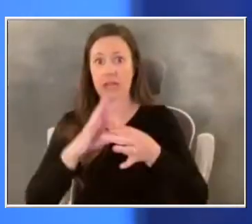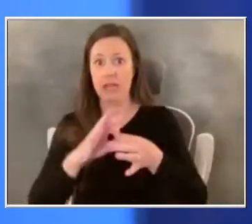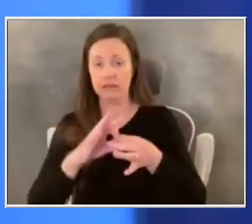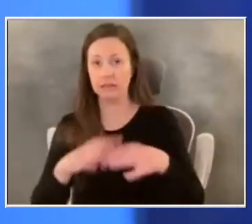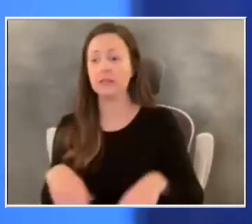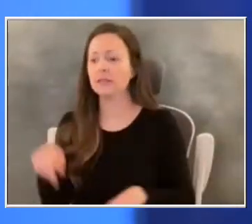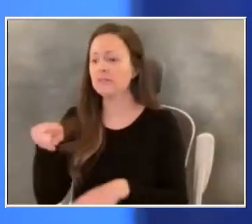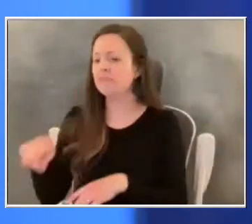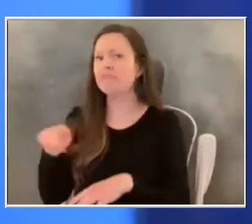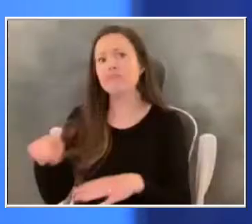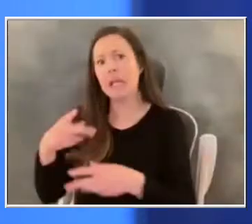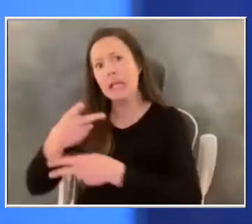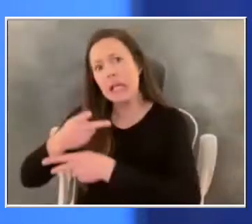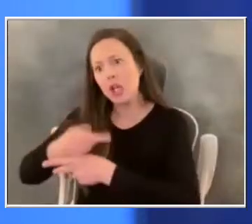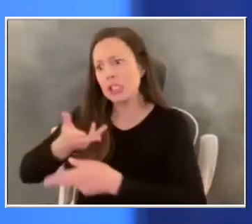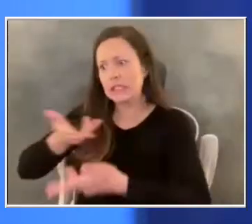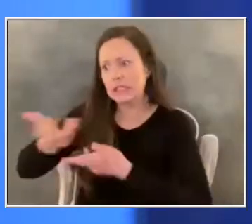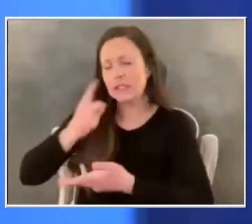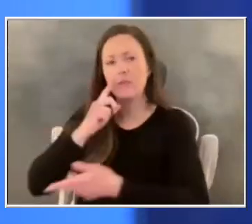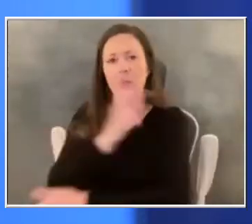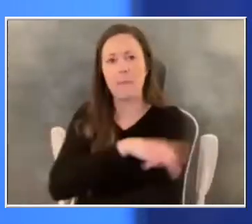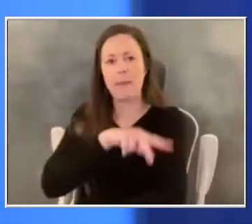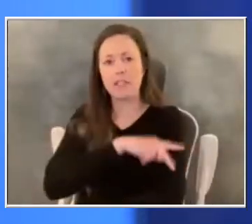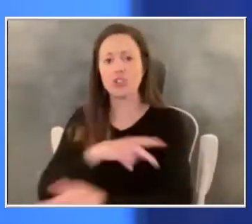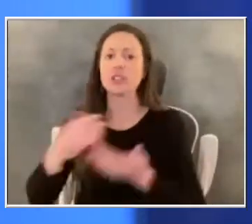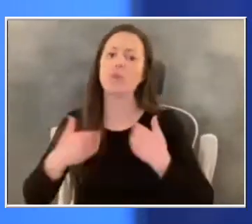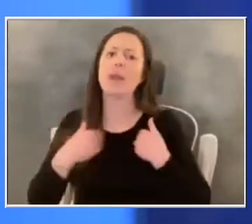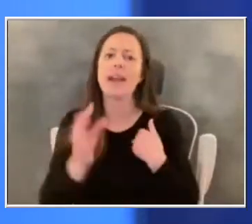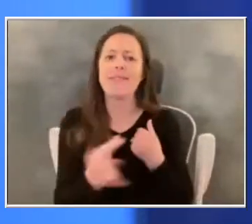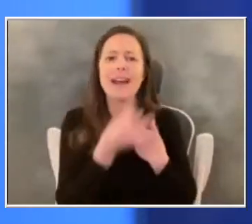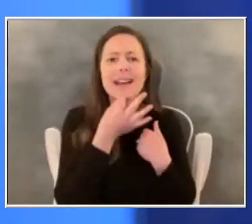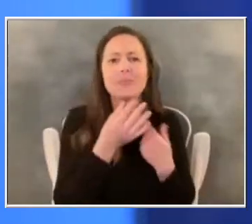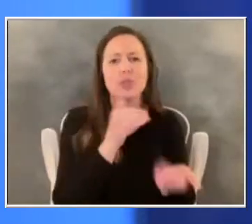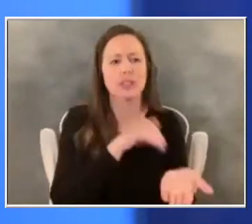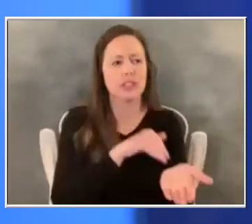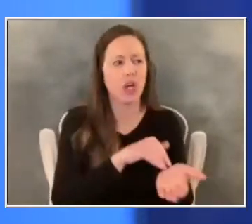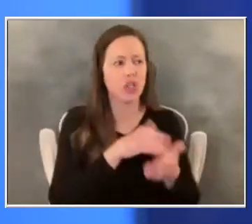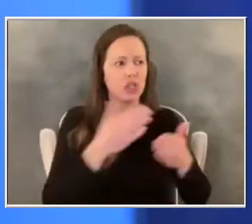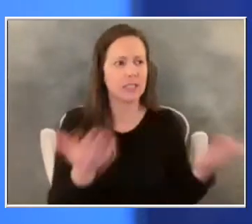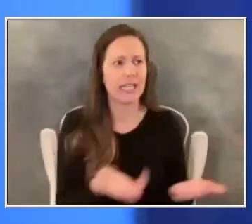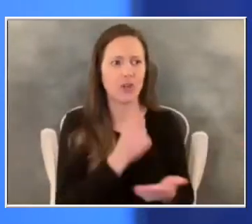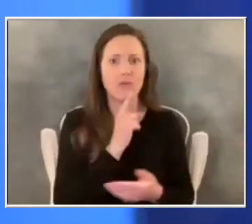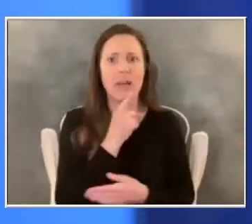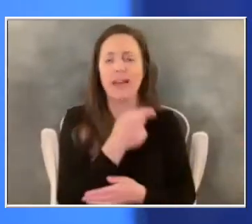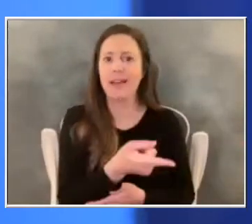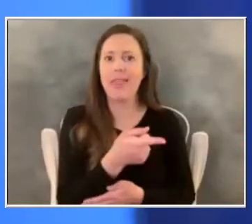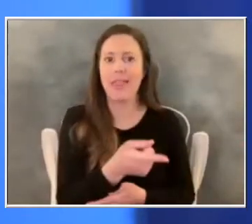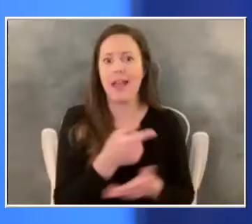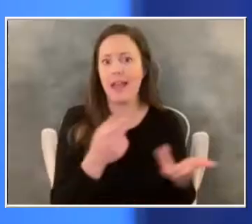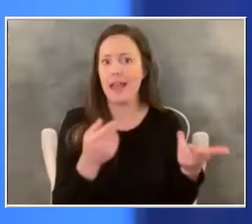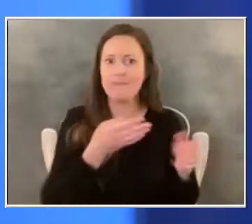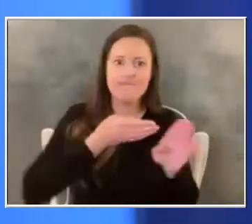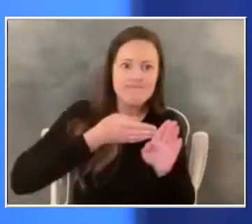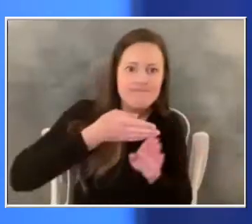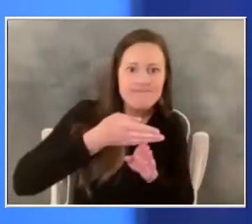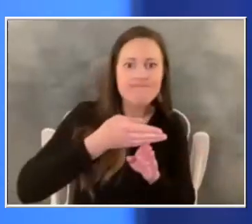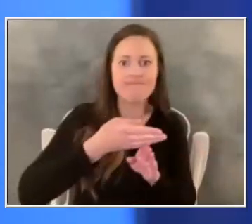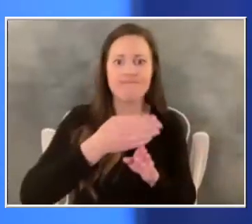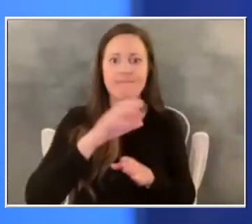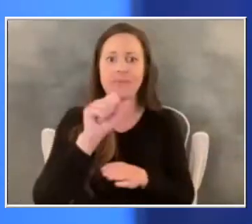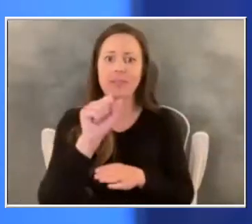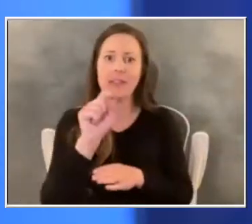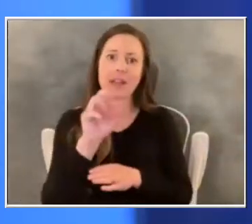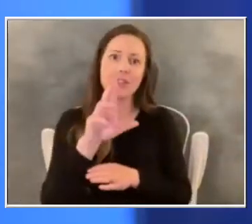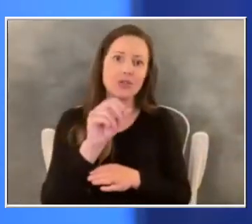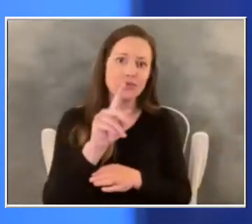door. We have subject matter experts here, physicians who do nothing but STEMI, stroke, sepsis,